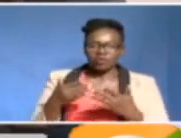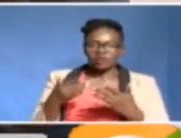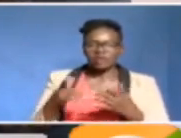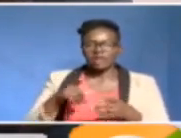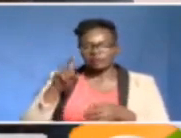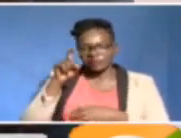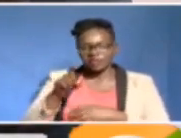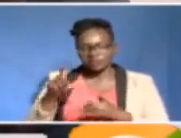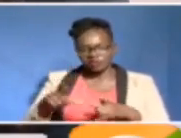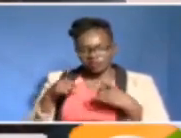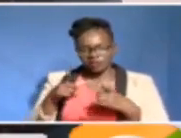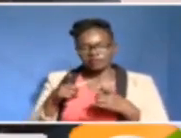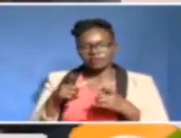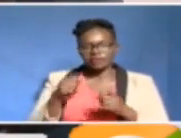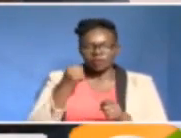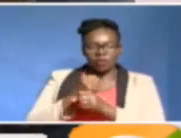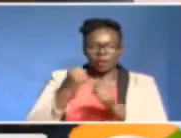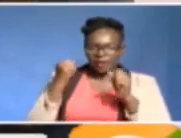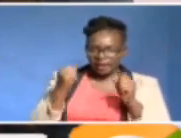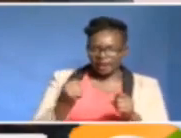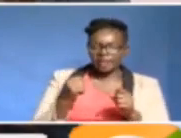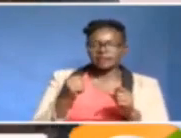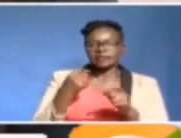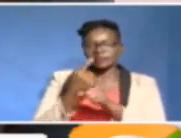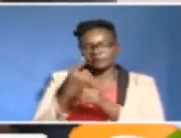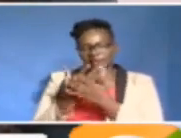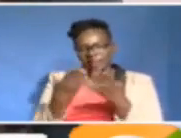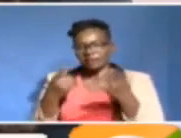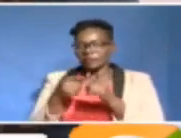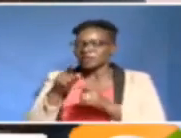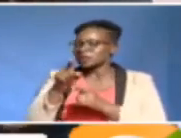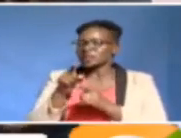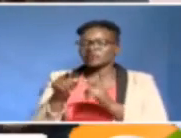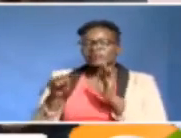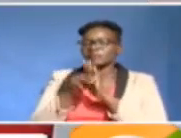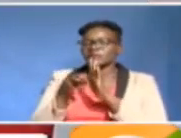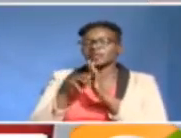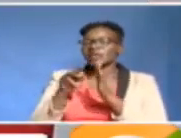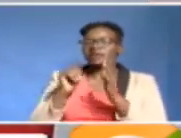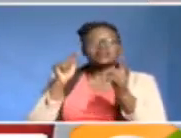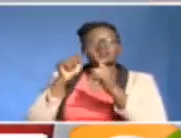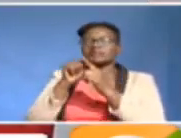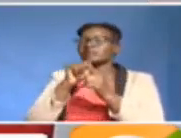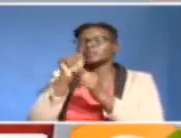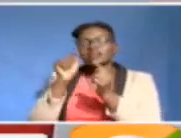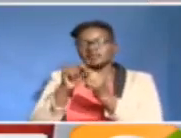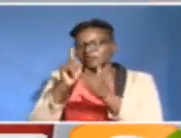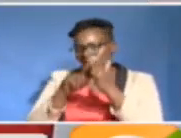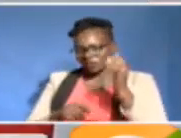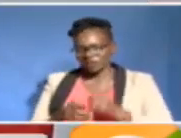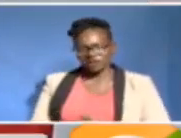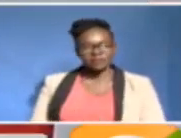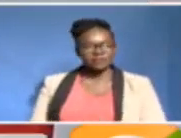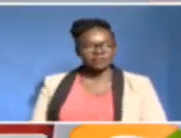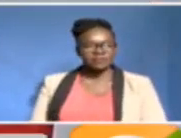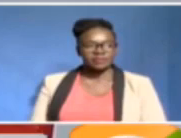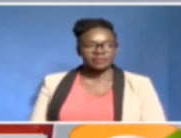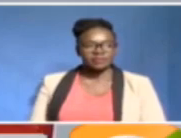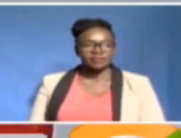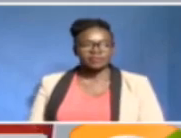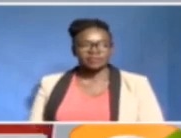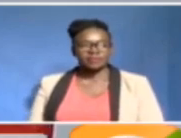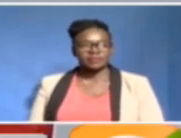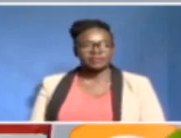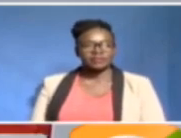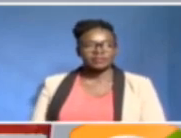living, putting in hard work? You mentioned this earlier, but what do you mentor them on usually? Well, I get a lot of girls who talk